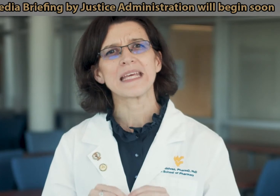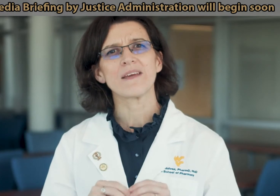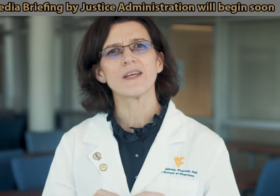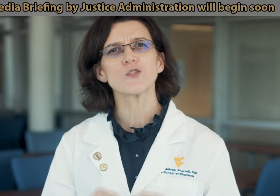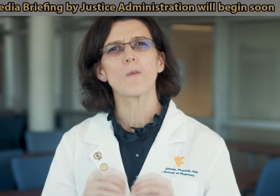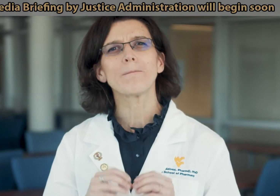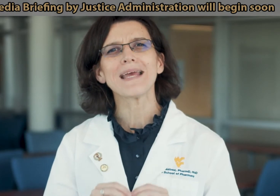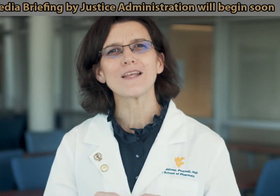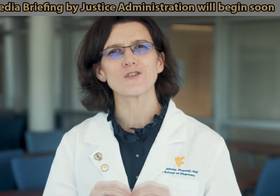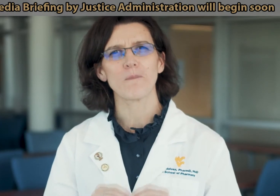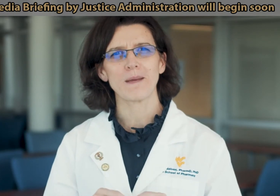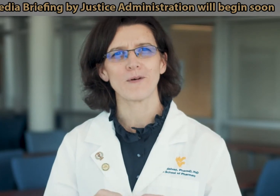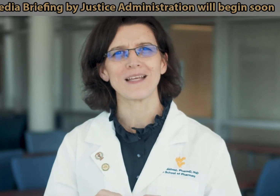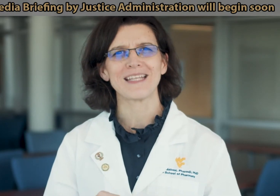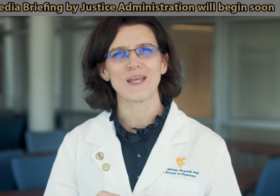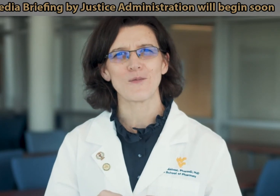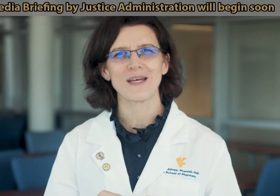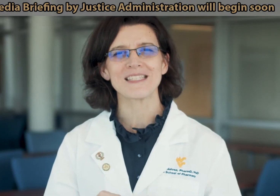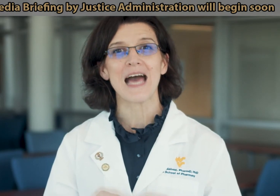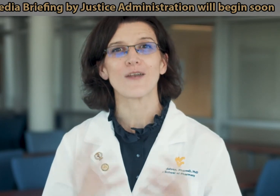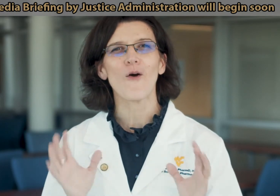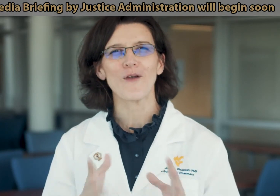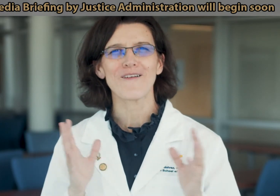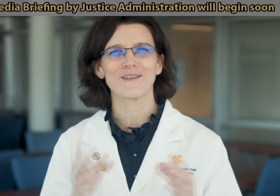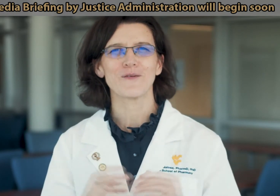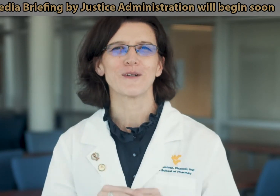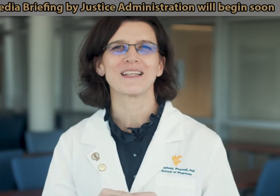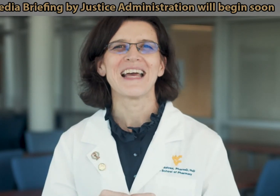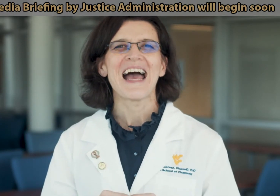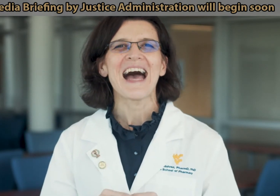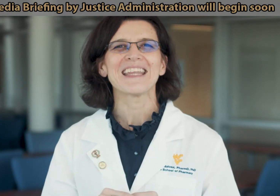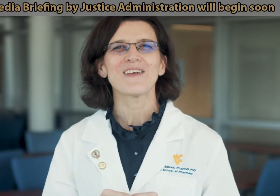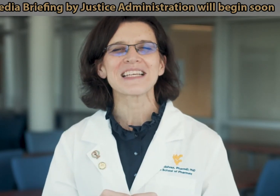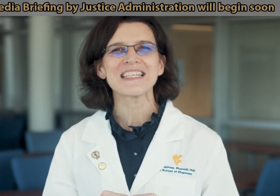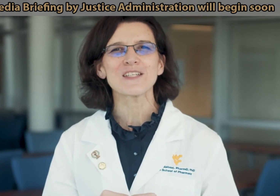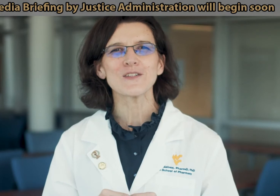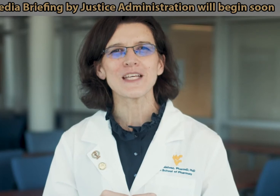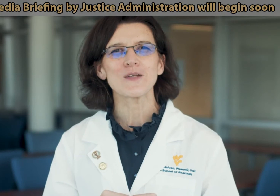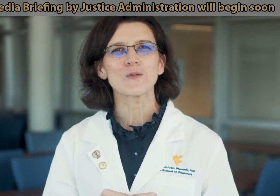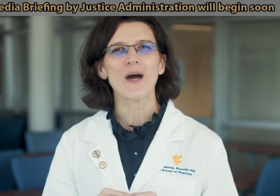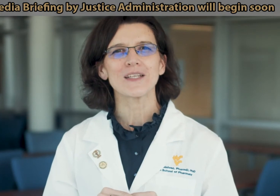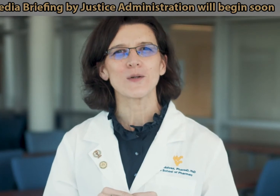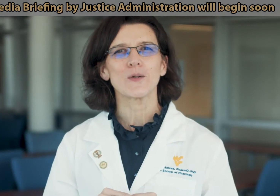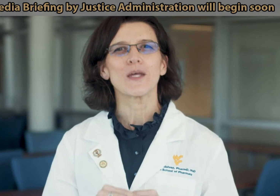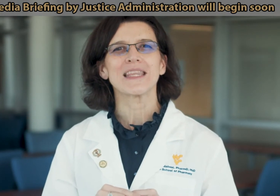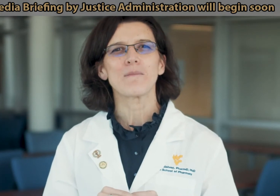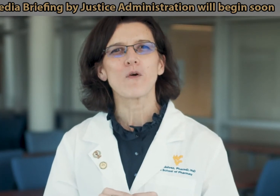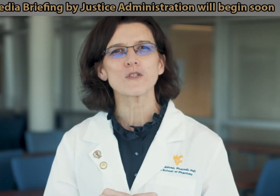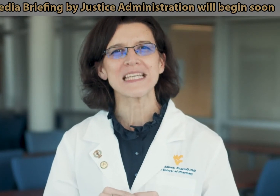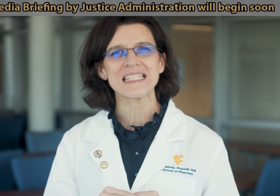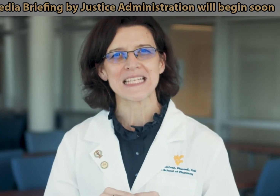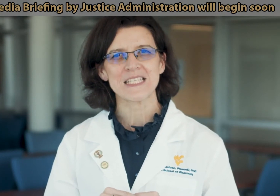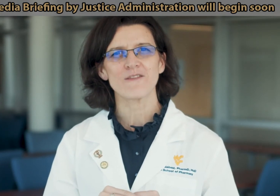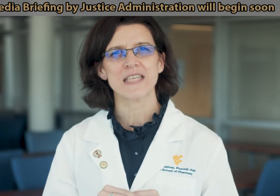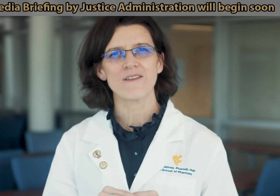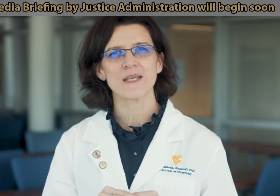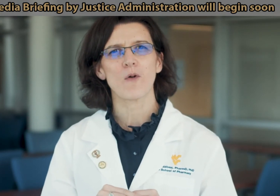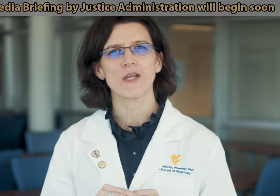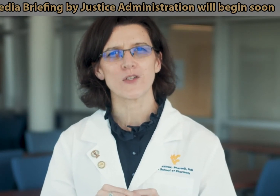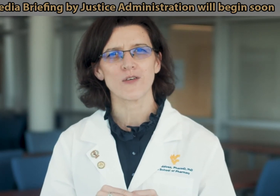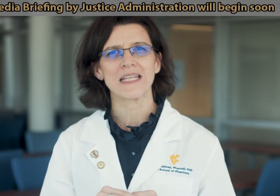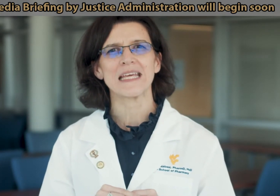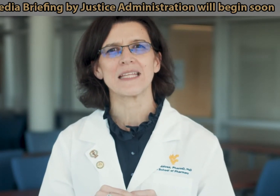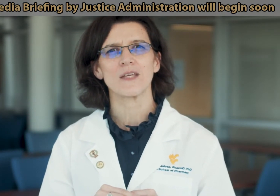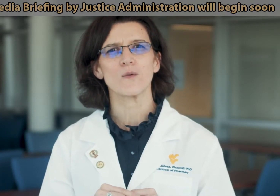have now been given to millions of people in the US and all around the world, and the vaccines continue to undergo the most intensive